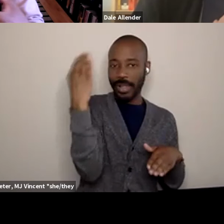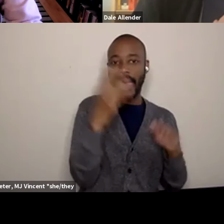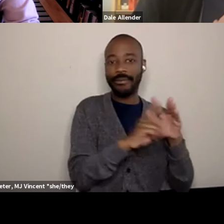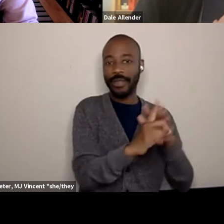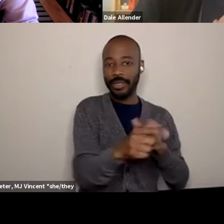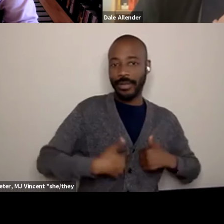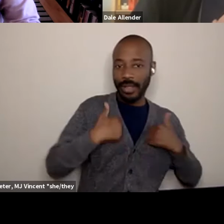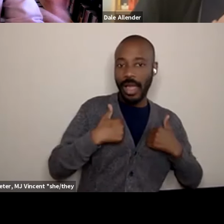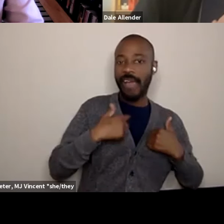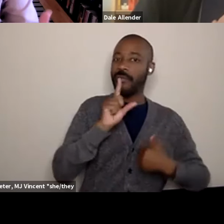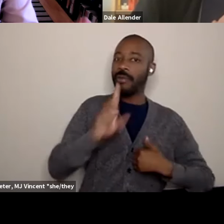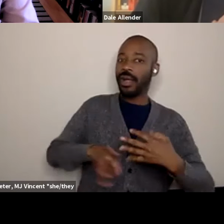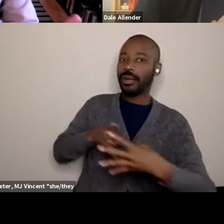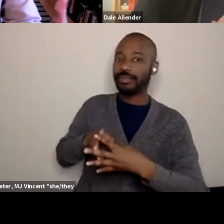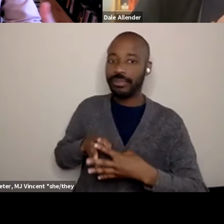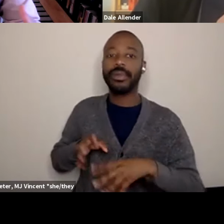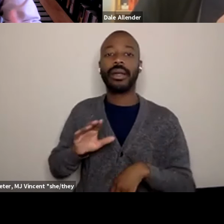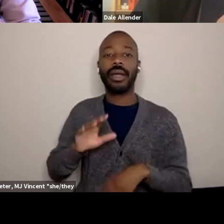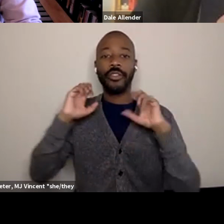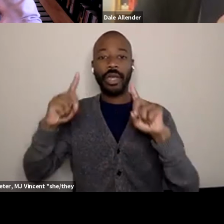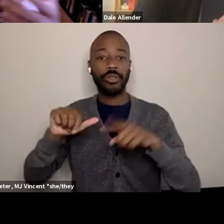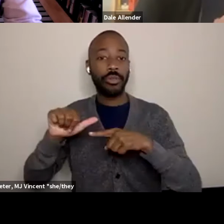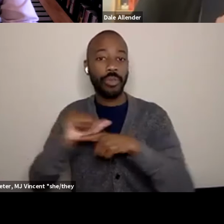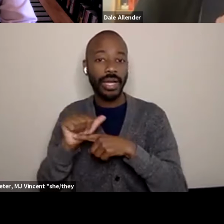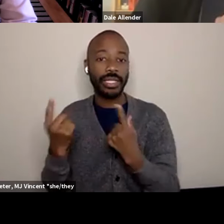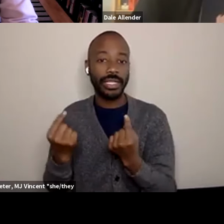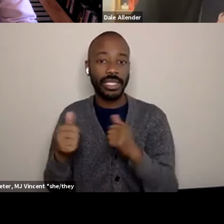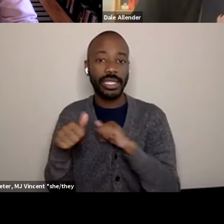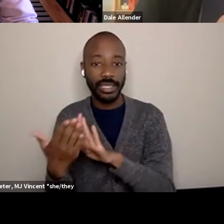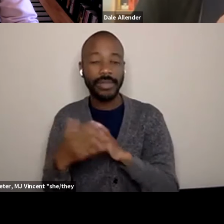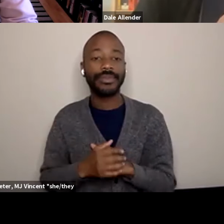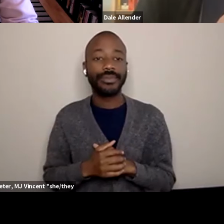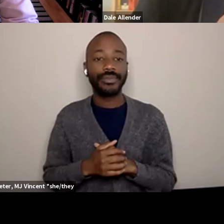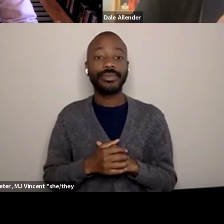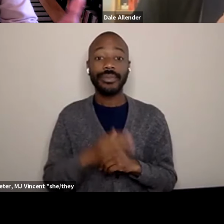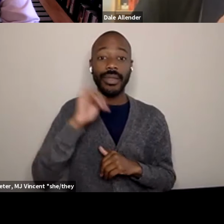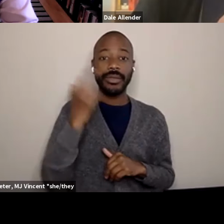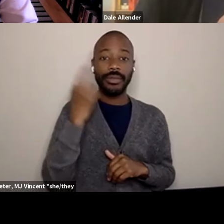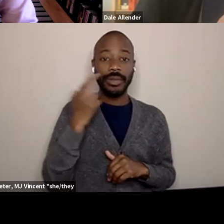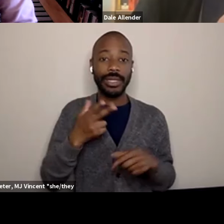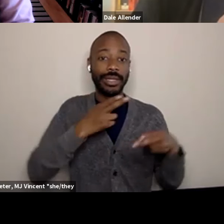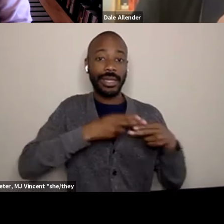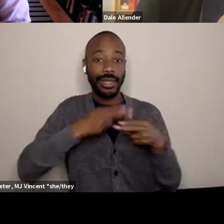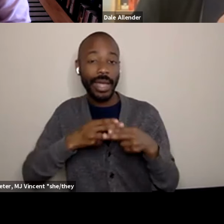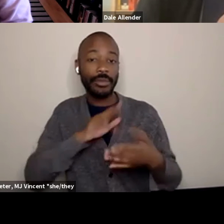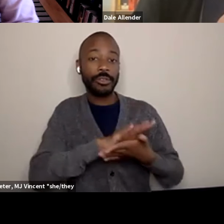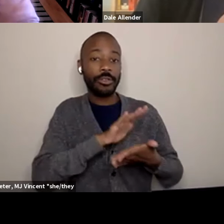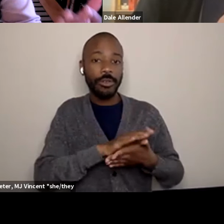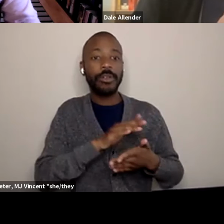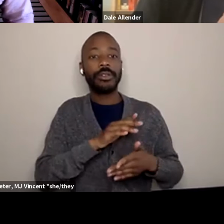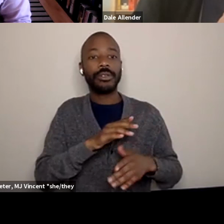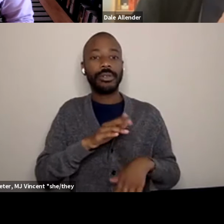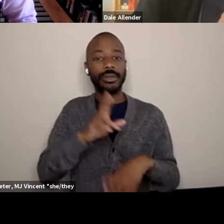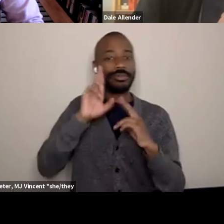the educational practices, which is also why, you know, them naming schools after fugitive slaves, right? You know, my high